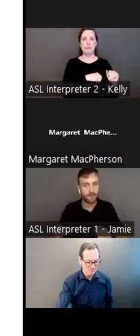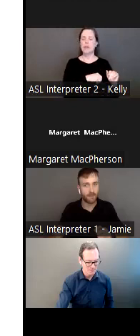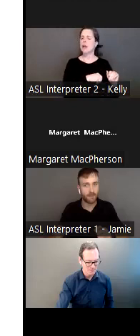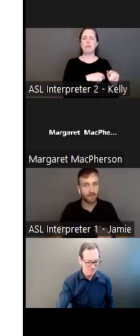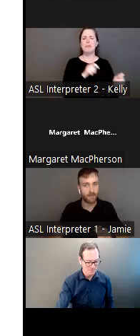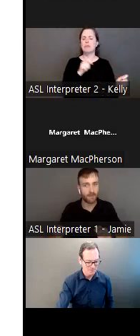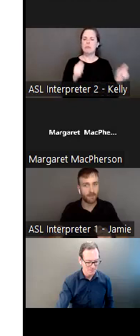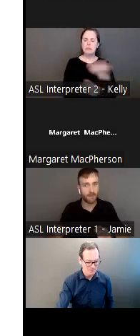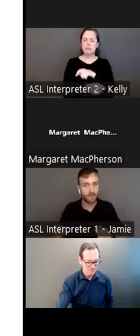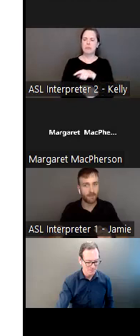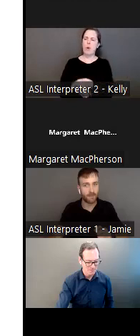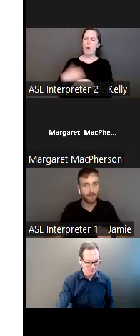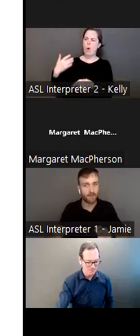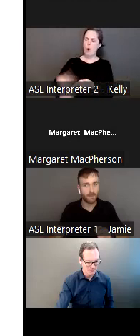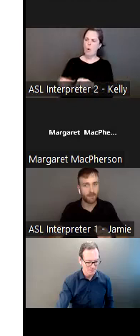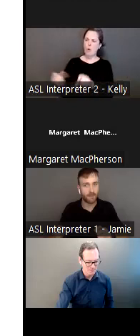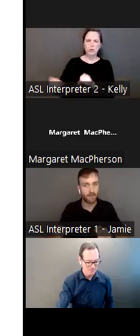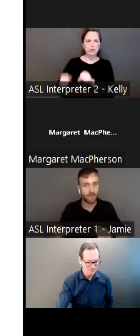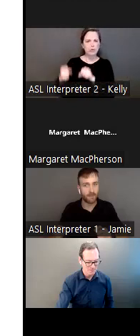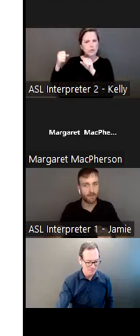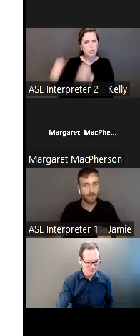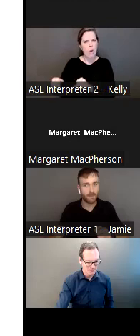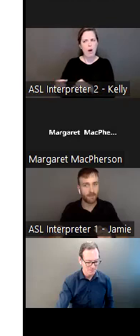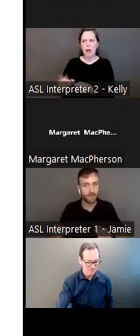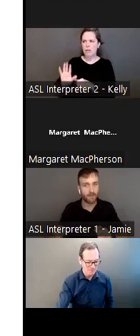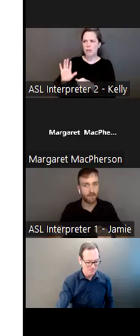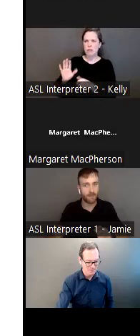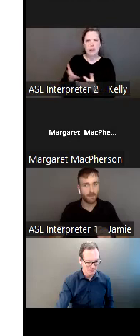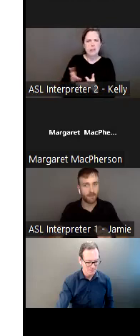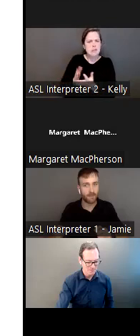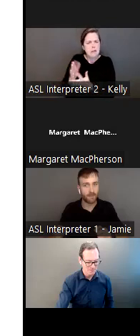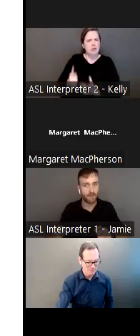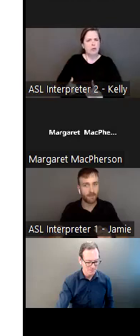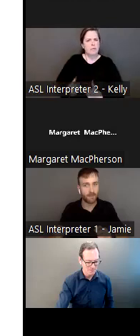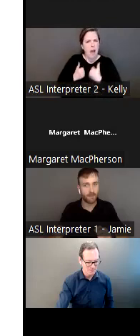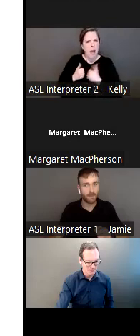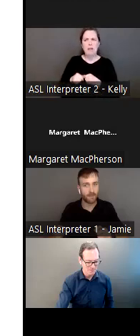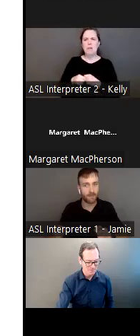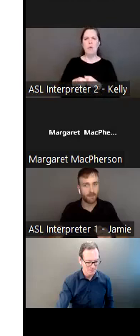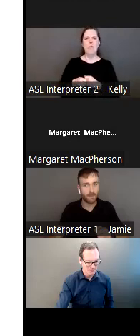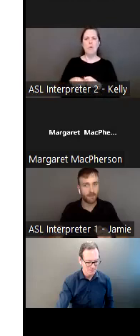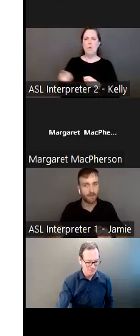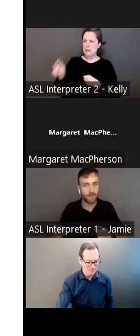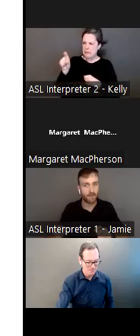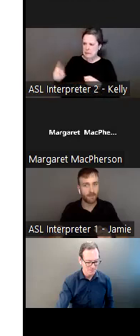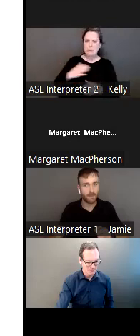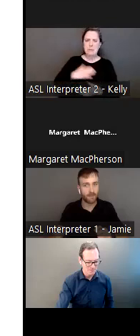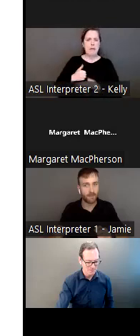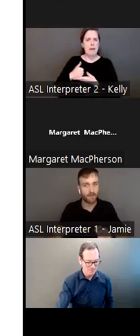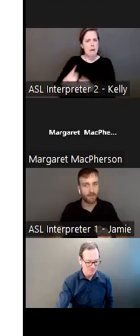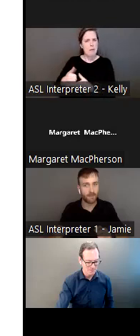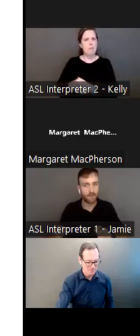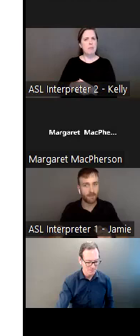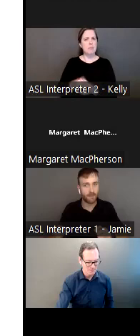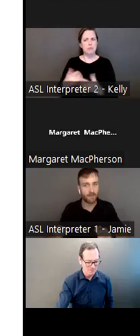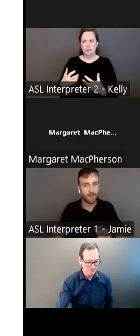Wow, he's strong for surviving what he's survived. They need our help. They're a survivor, not a victim. So the way that